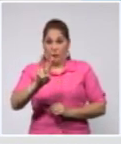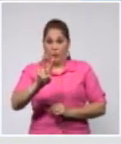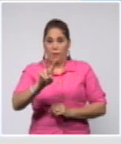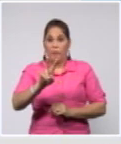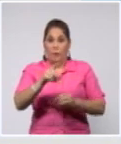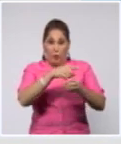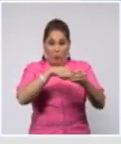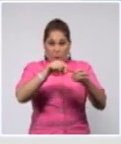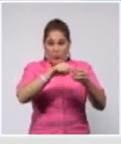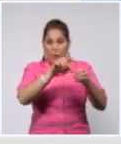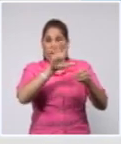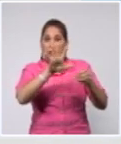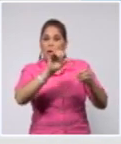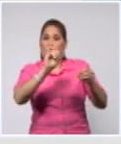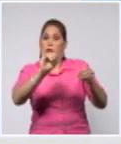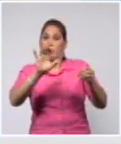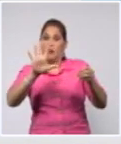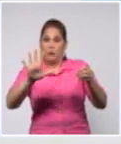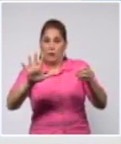565, or